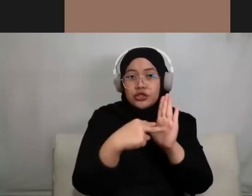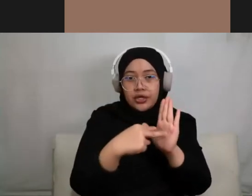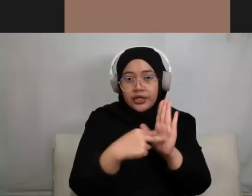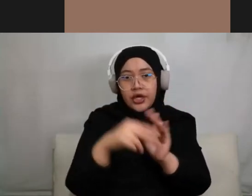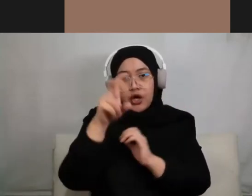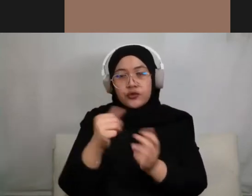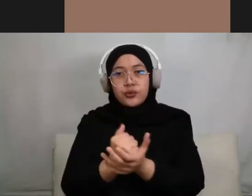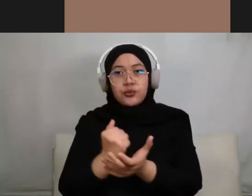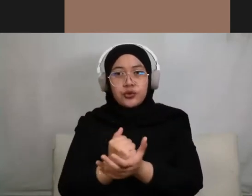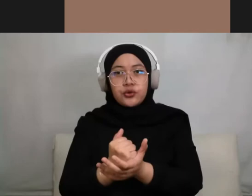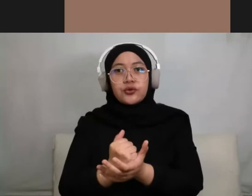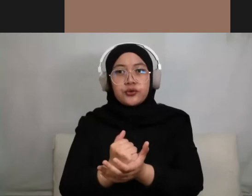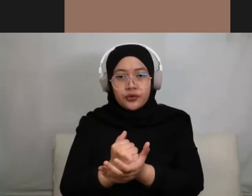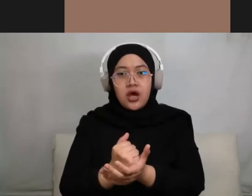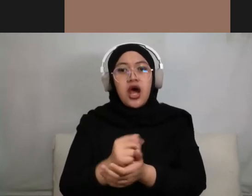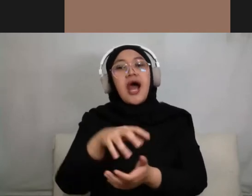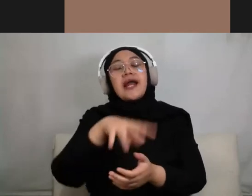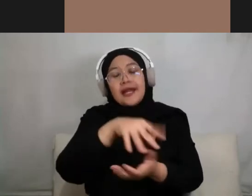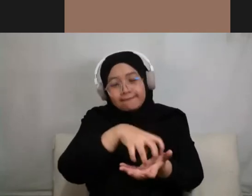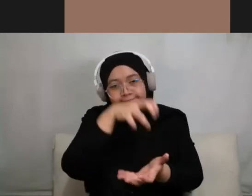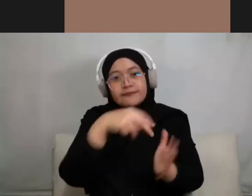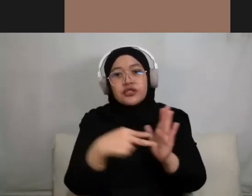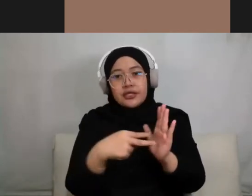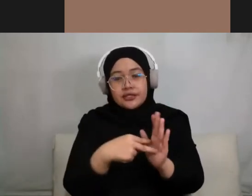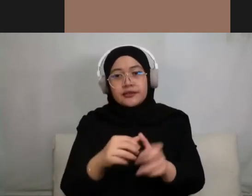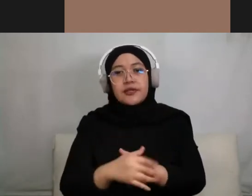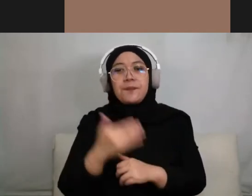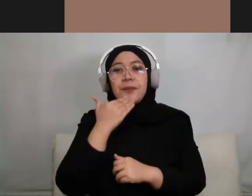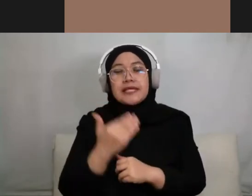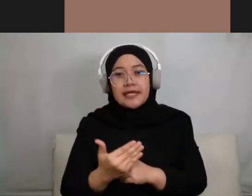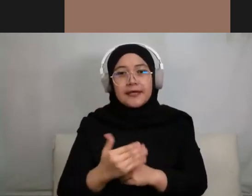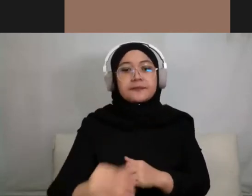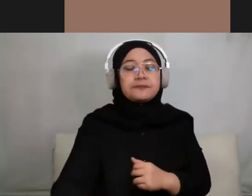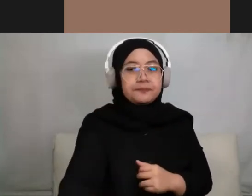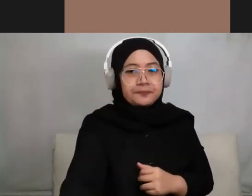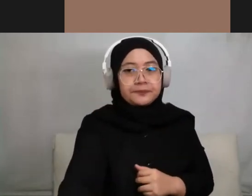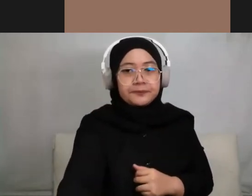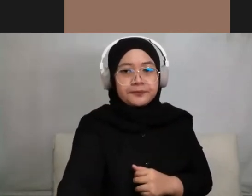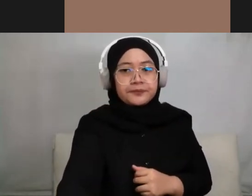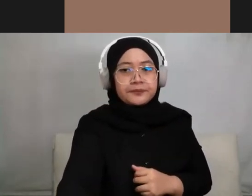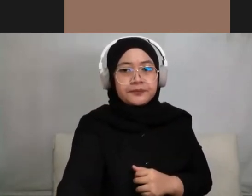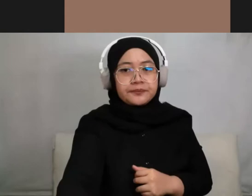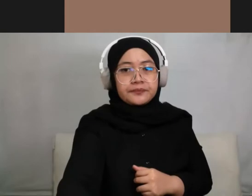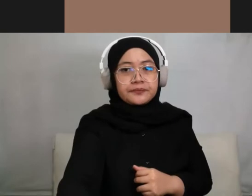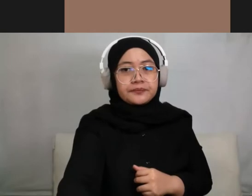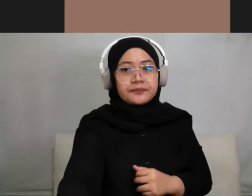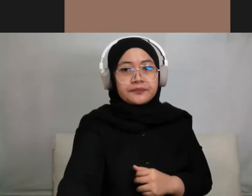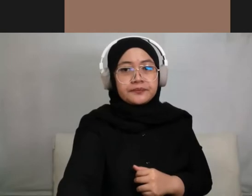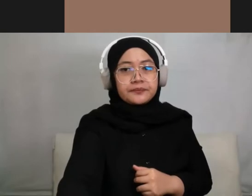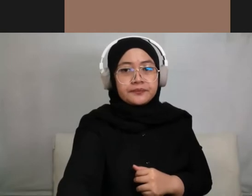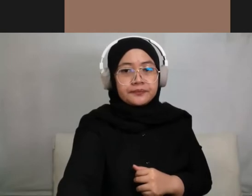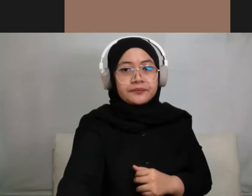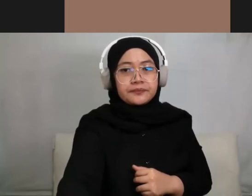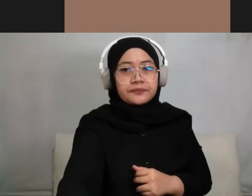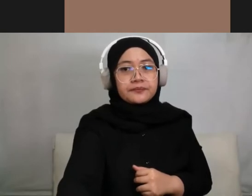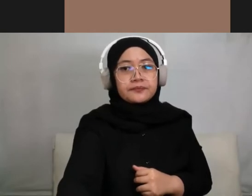put a chargers, and that is generally a port is given in the bus, and we just have to put these